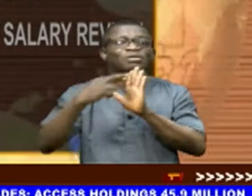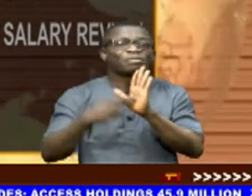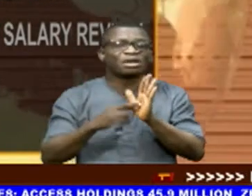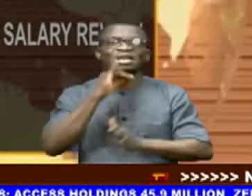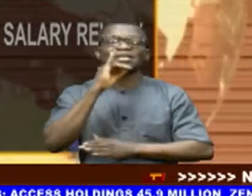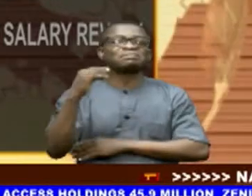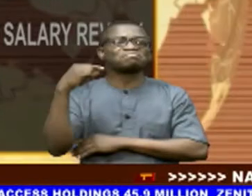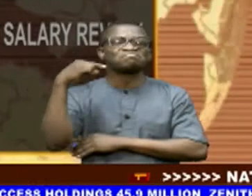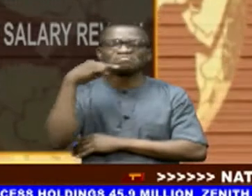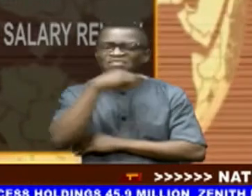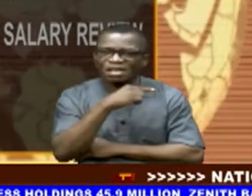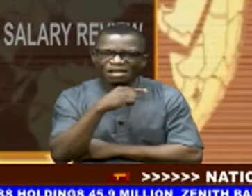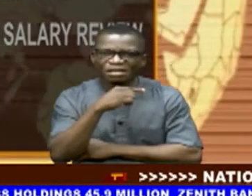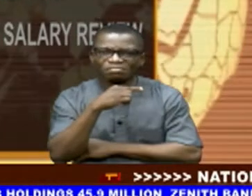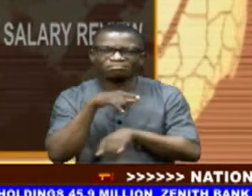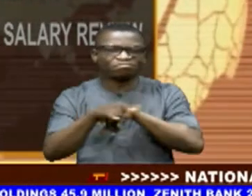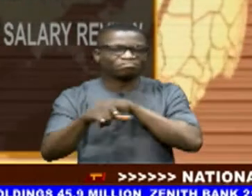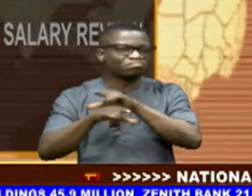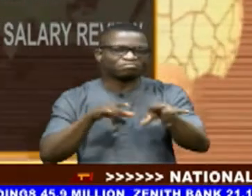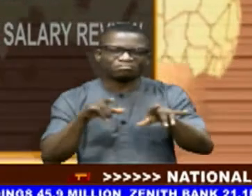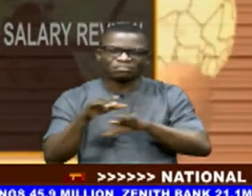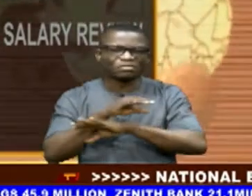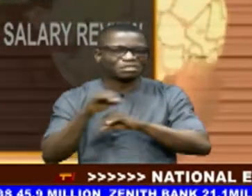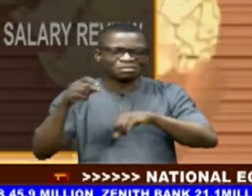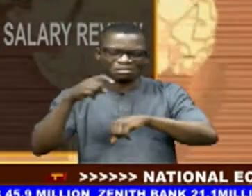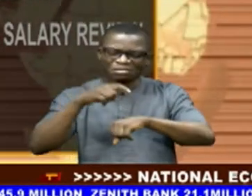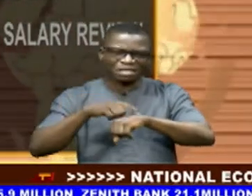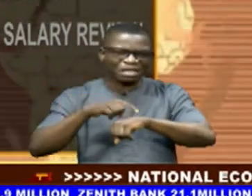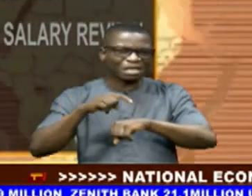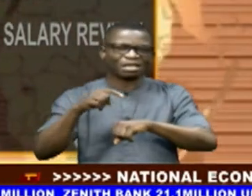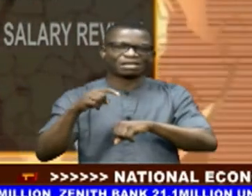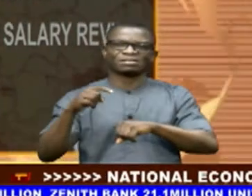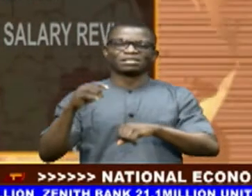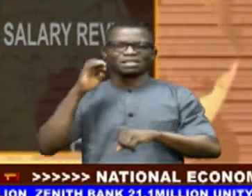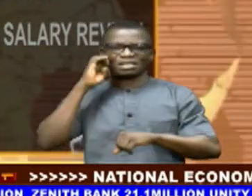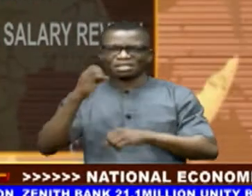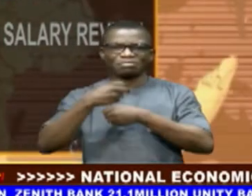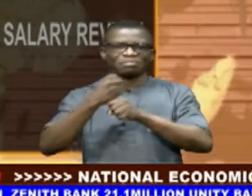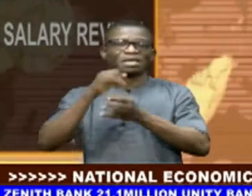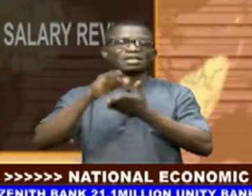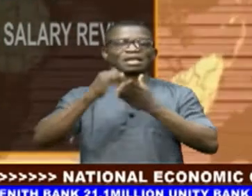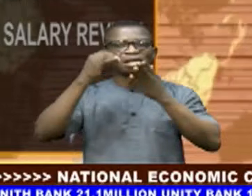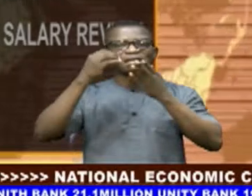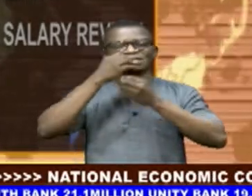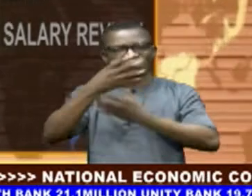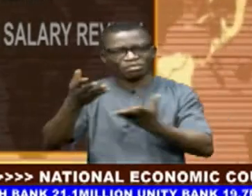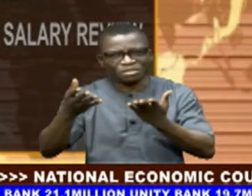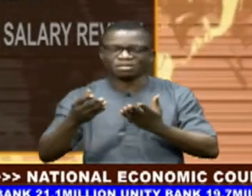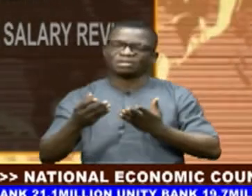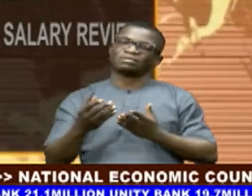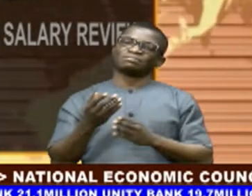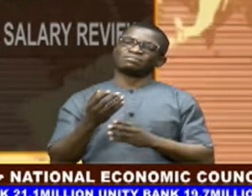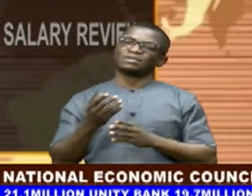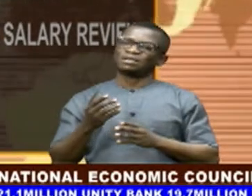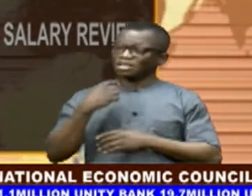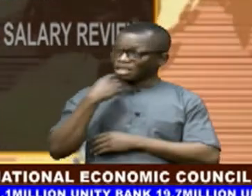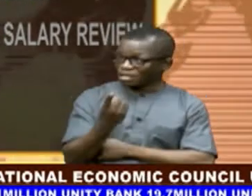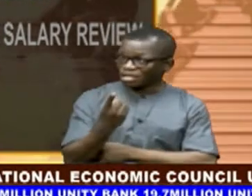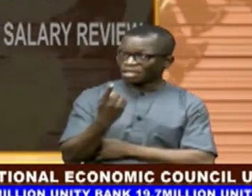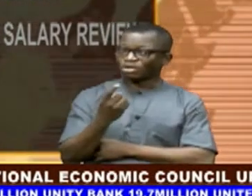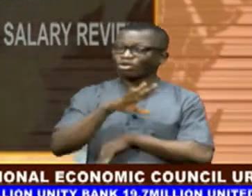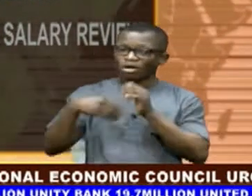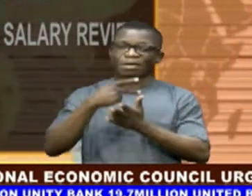and misleading, and at no time did he make such disclosure. He enjoined members of the public to ignore the report,